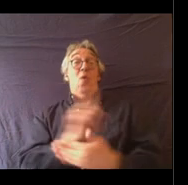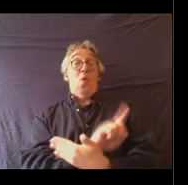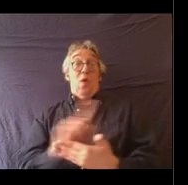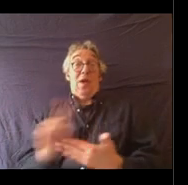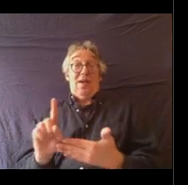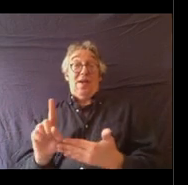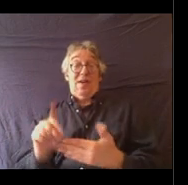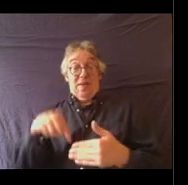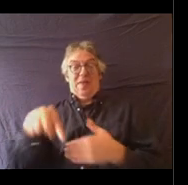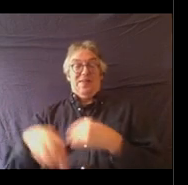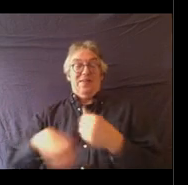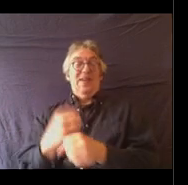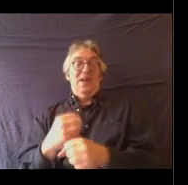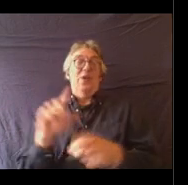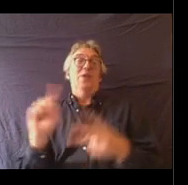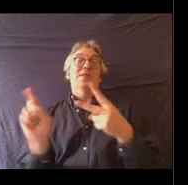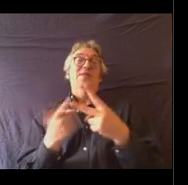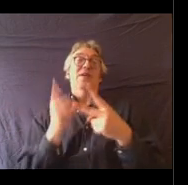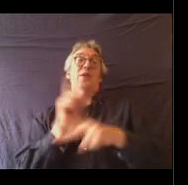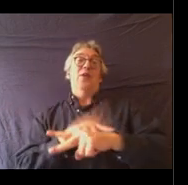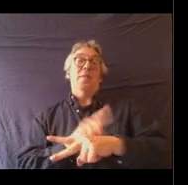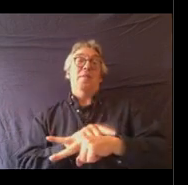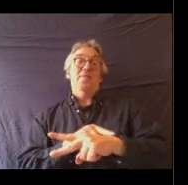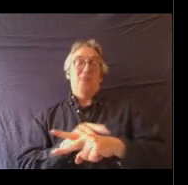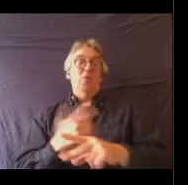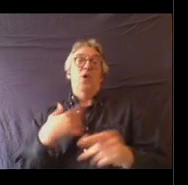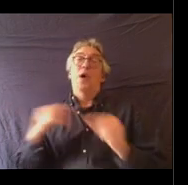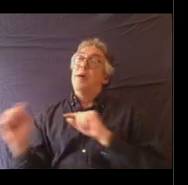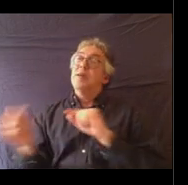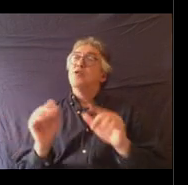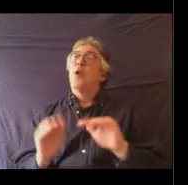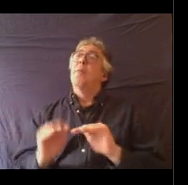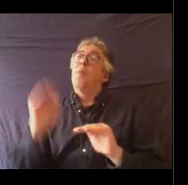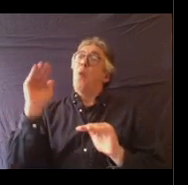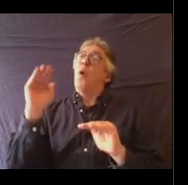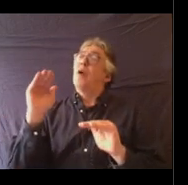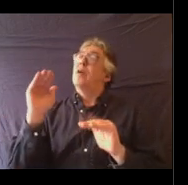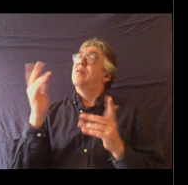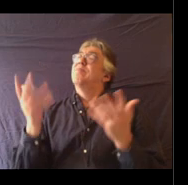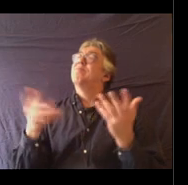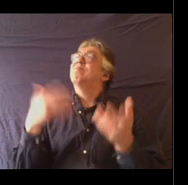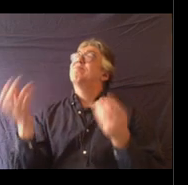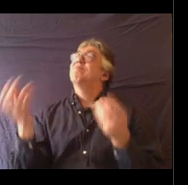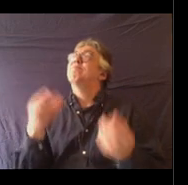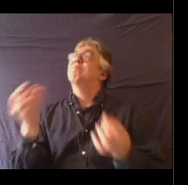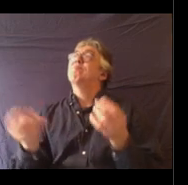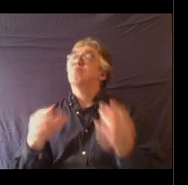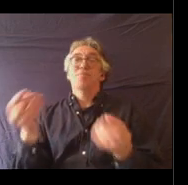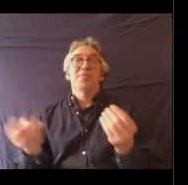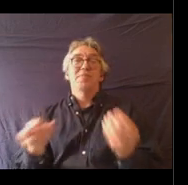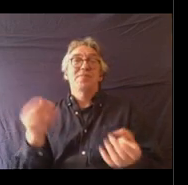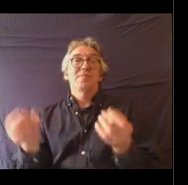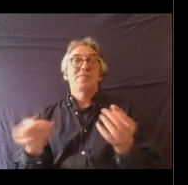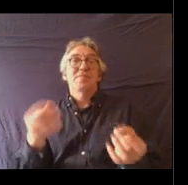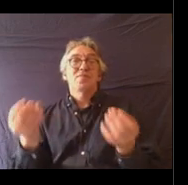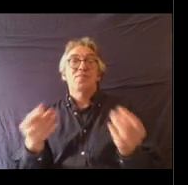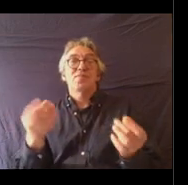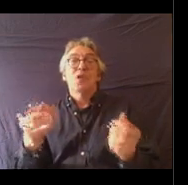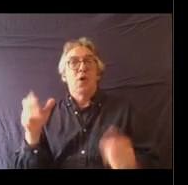more about this topic, what can be done to reinforce it in every member state.